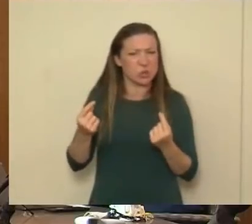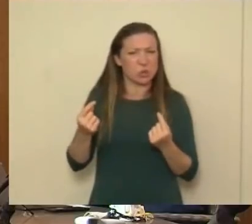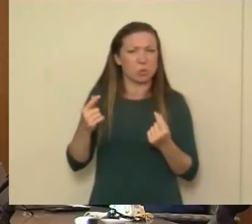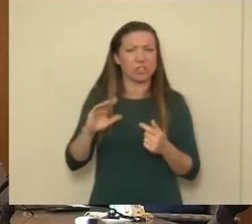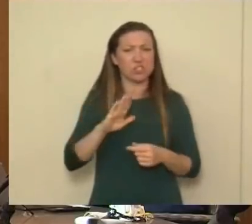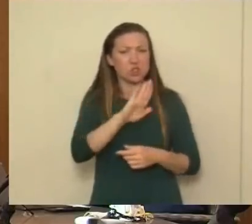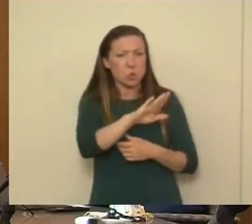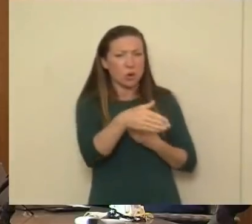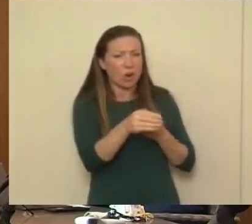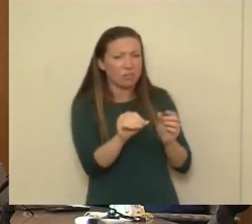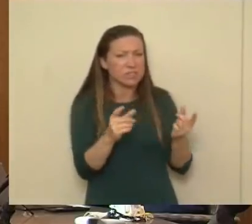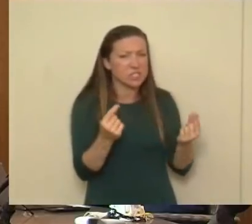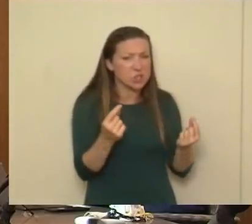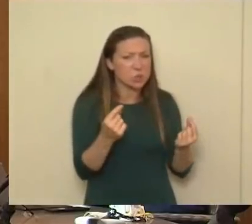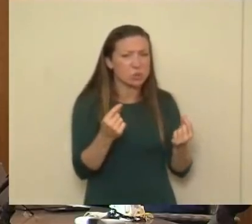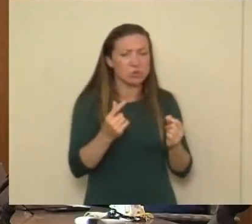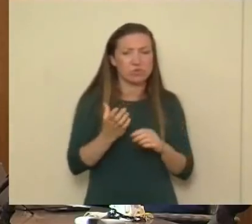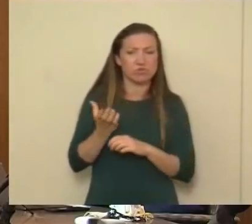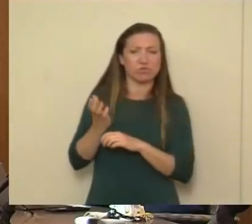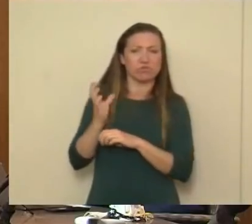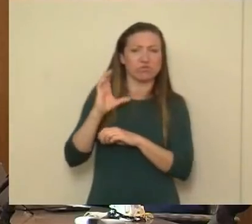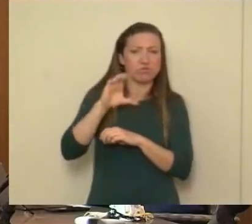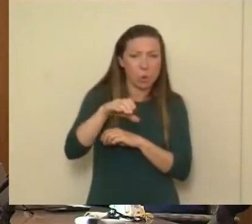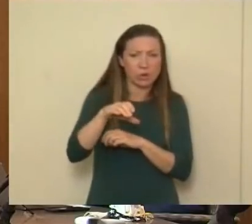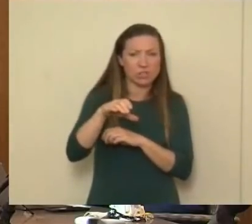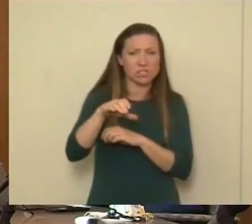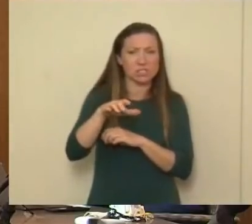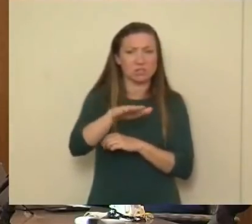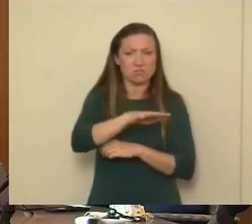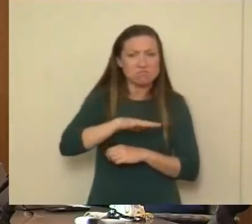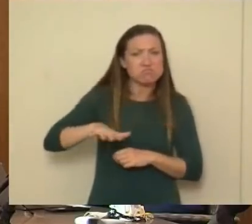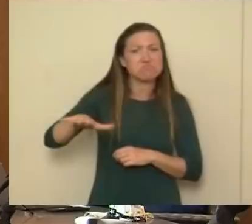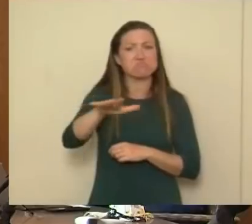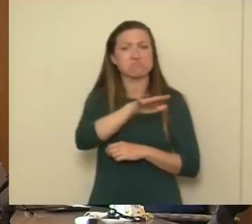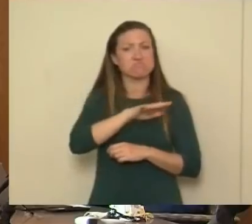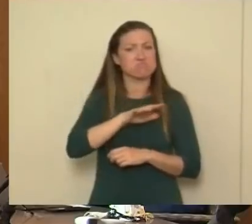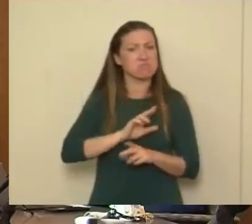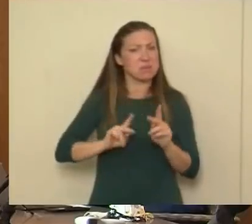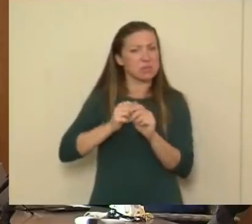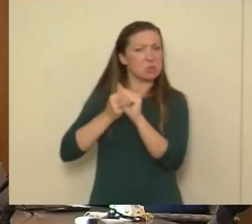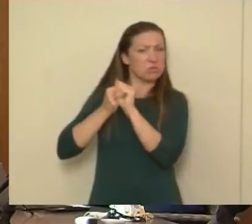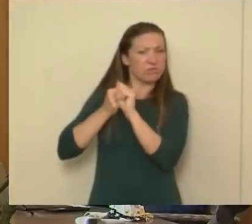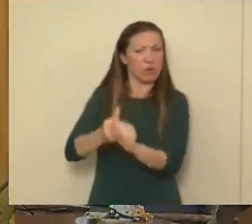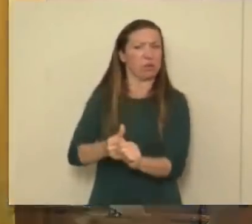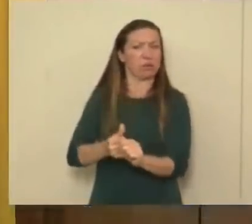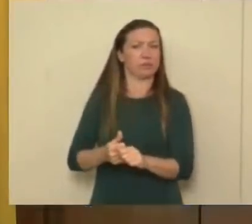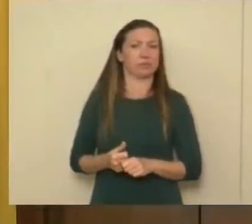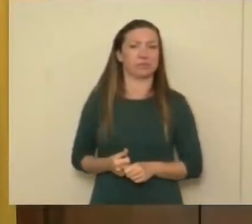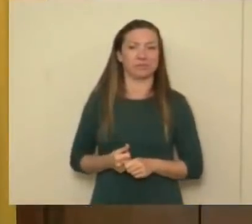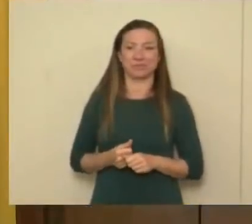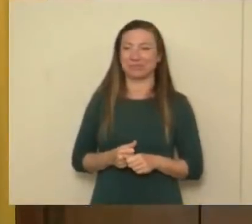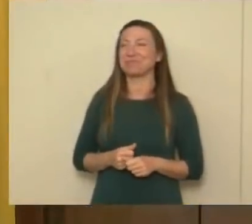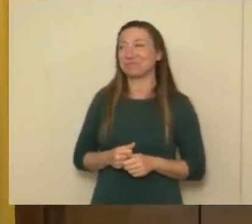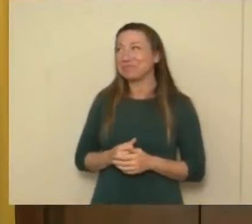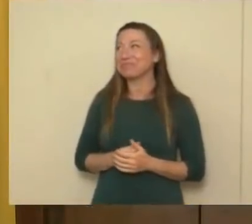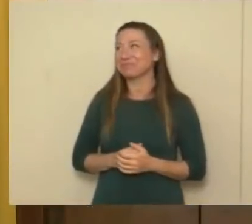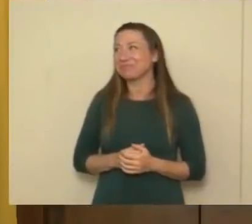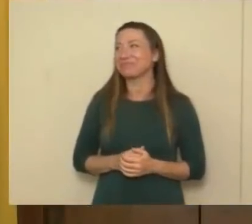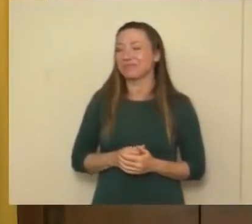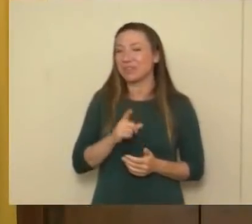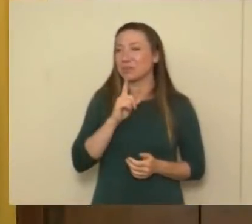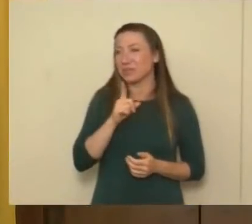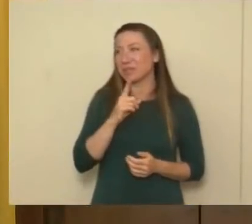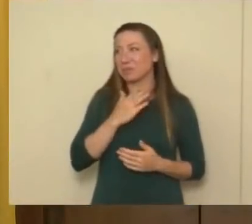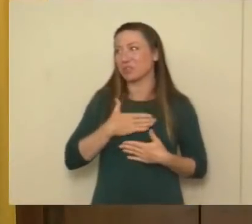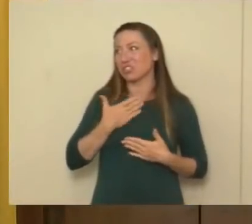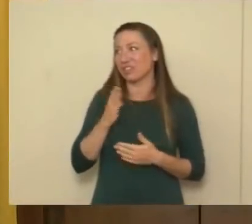world conform to what you're quite correctly ordering? Well, I really appreciate that, and the thing I